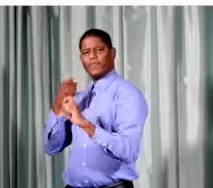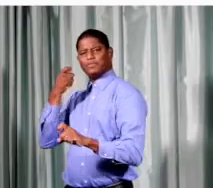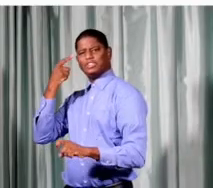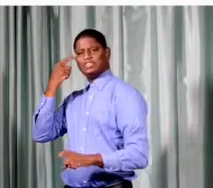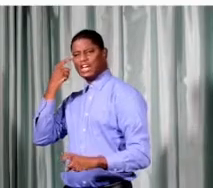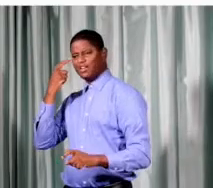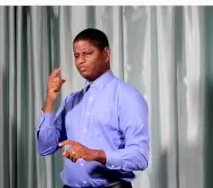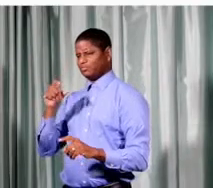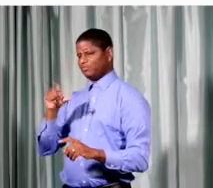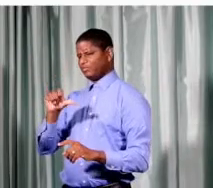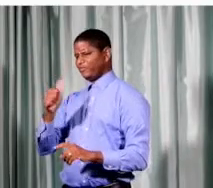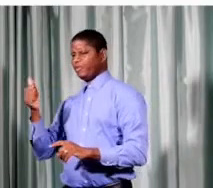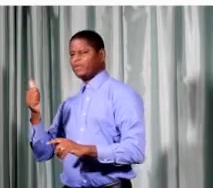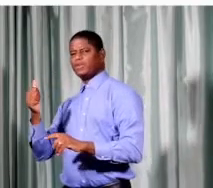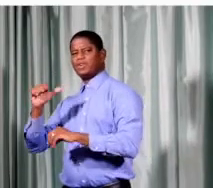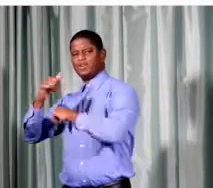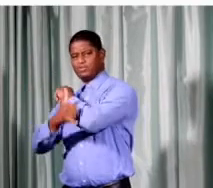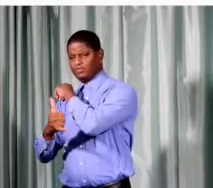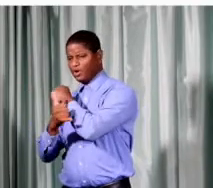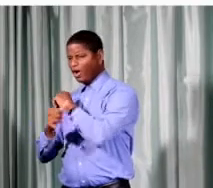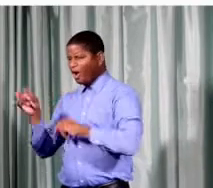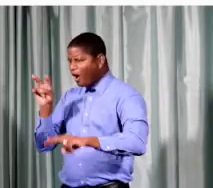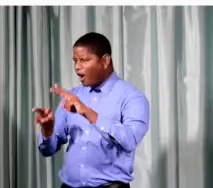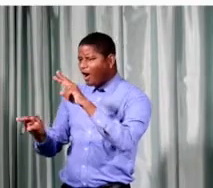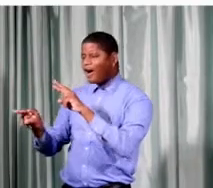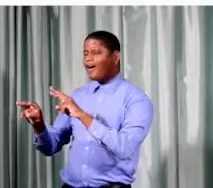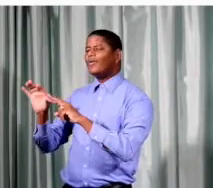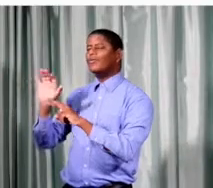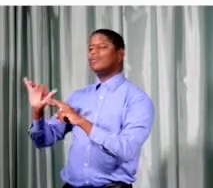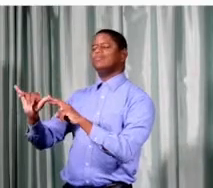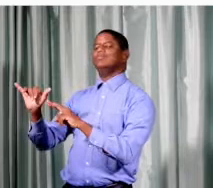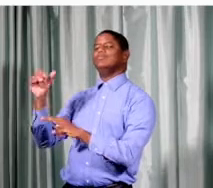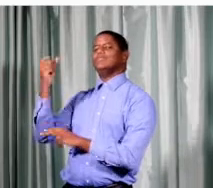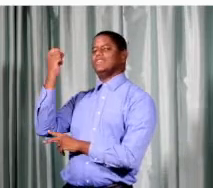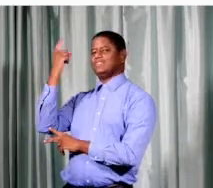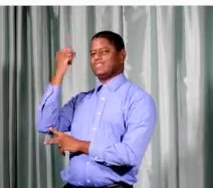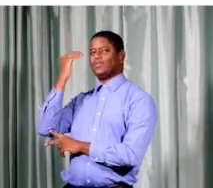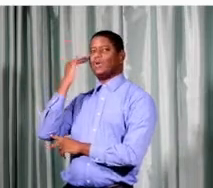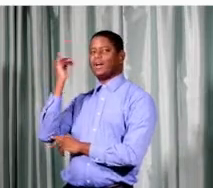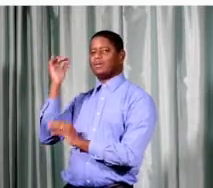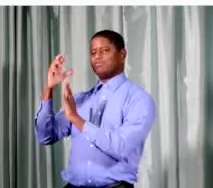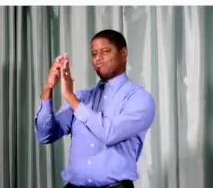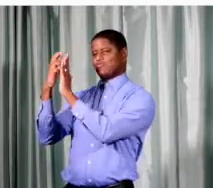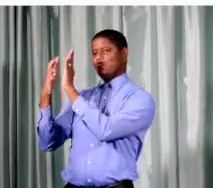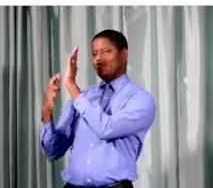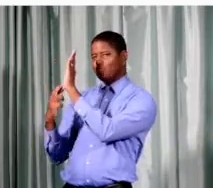So, income statement. We are accustomed to it.